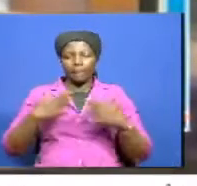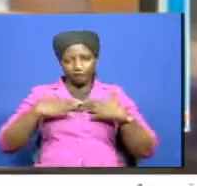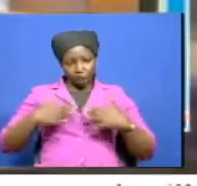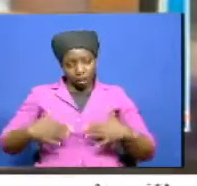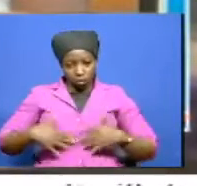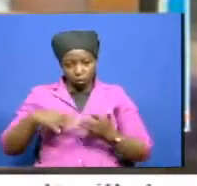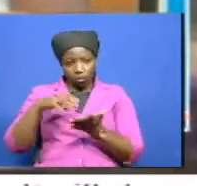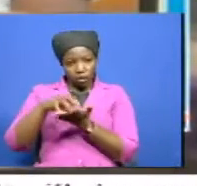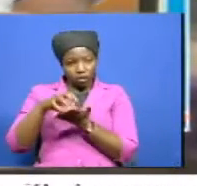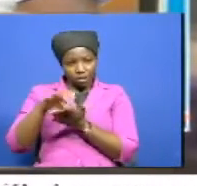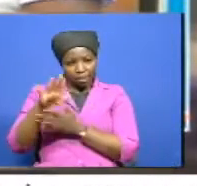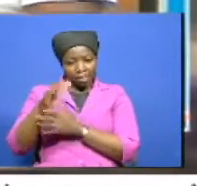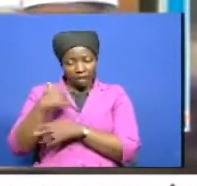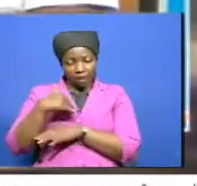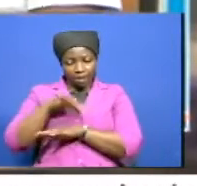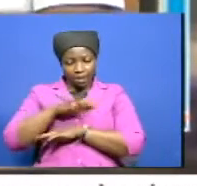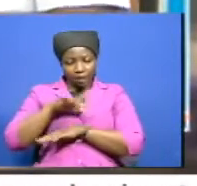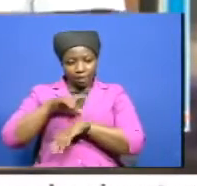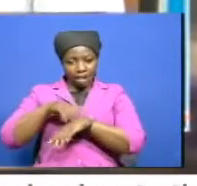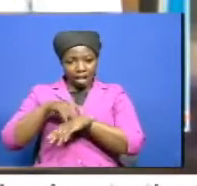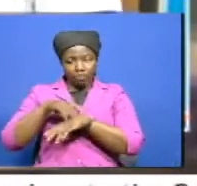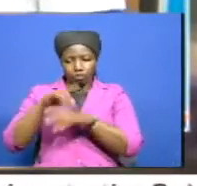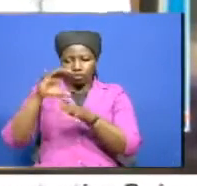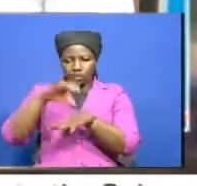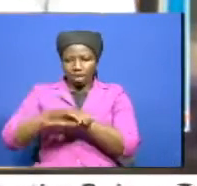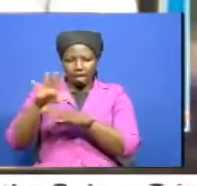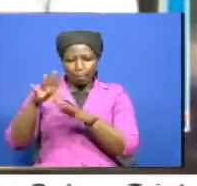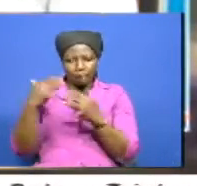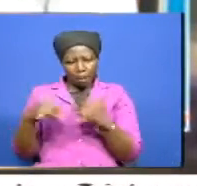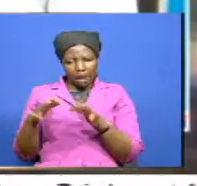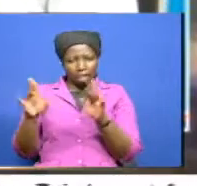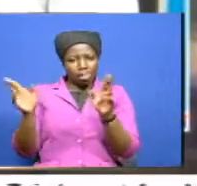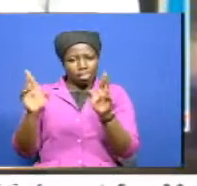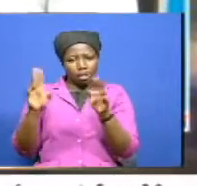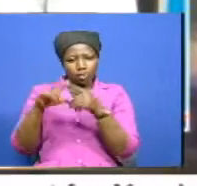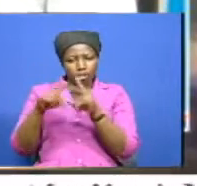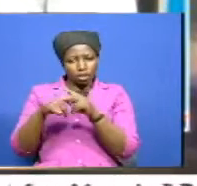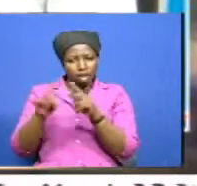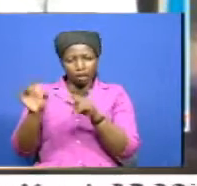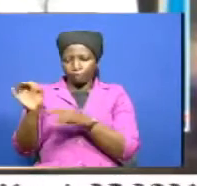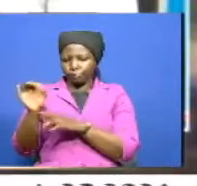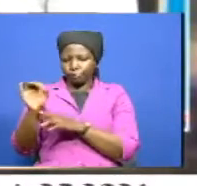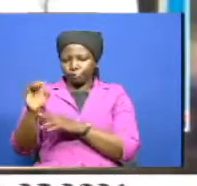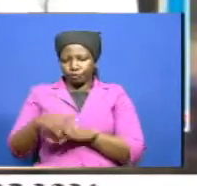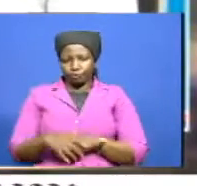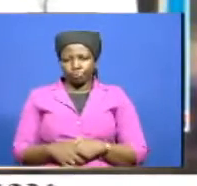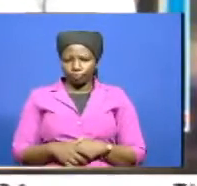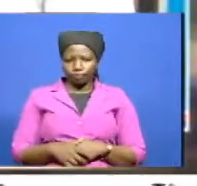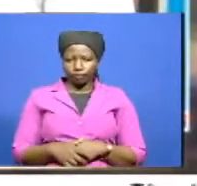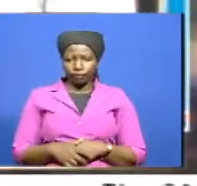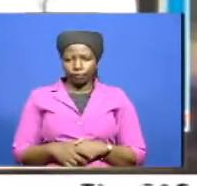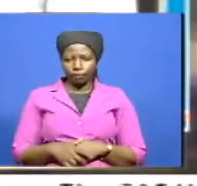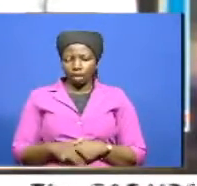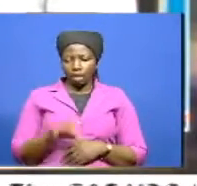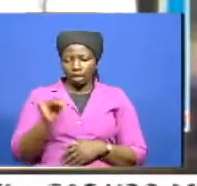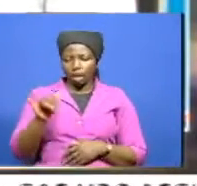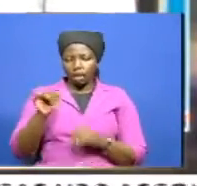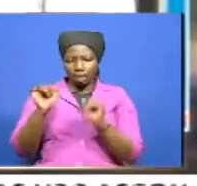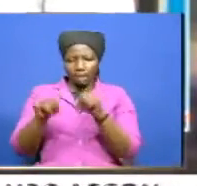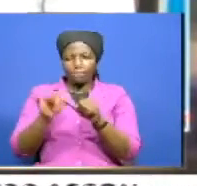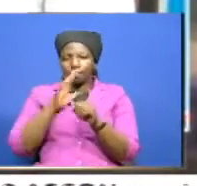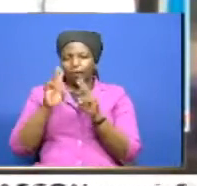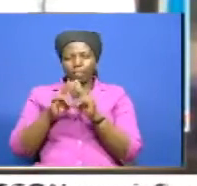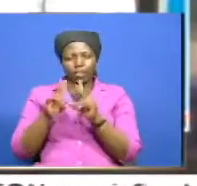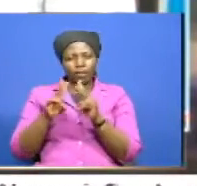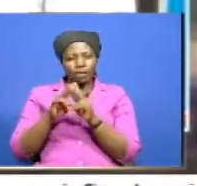conditioning, that they did not have enough time to get their players ready to start Kenya Cup this particular time. And that can be very, very, you have